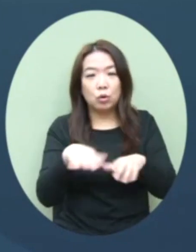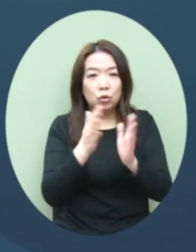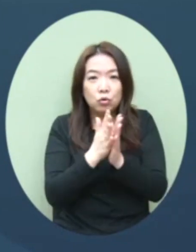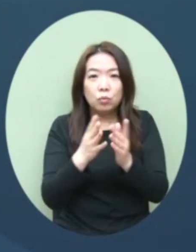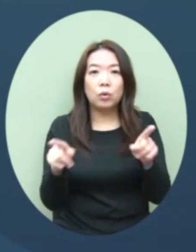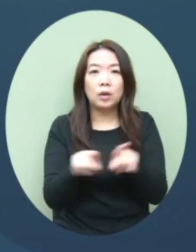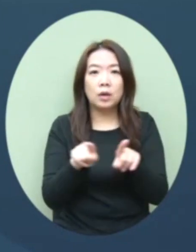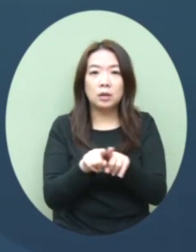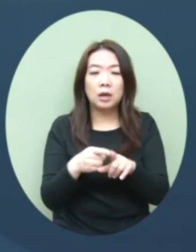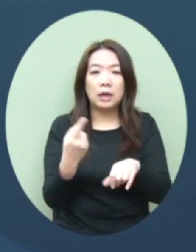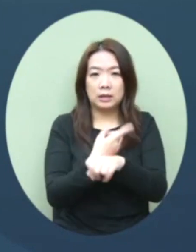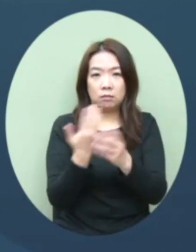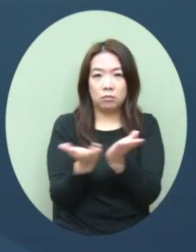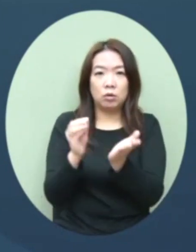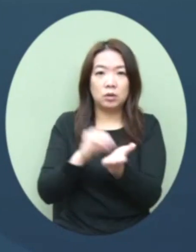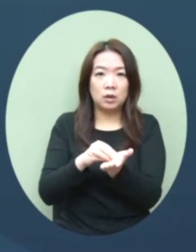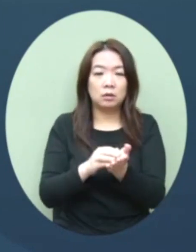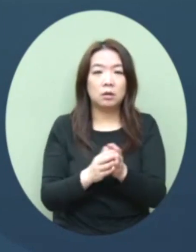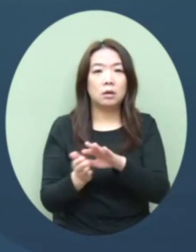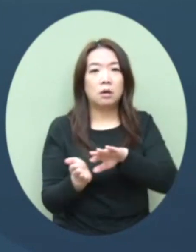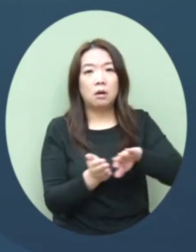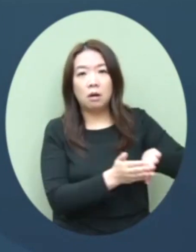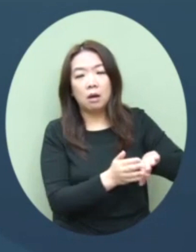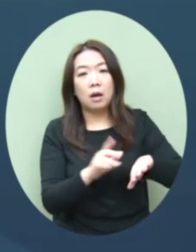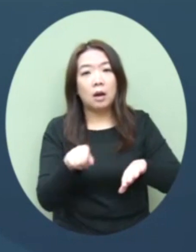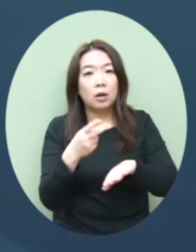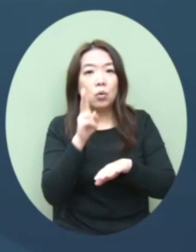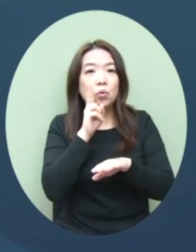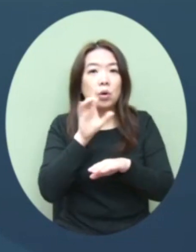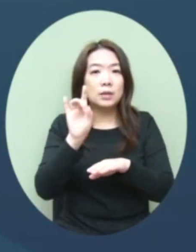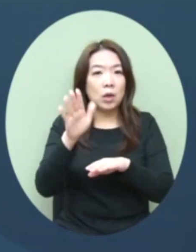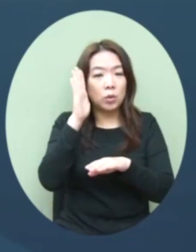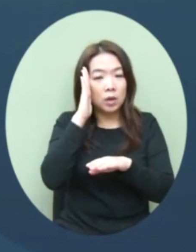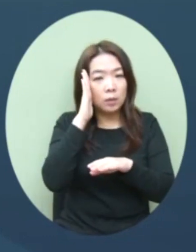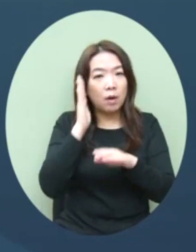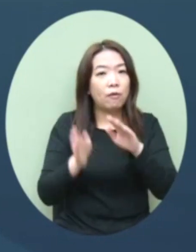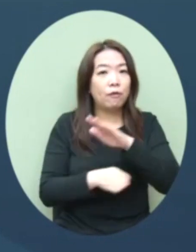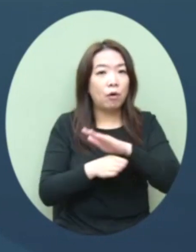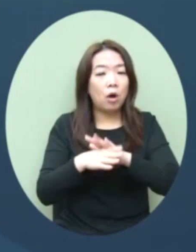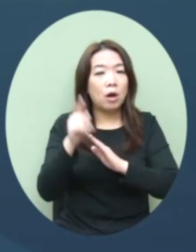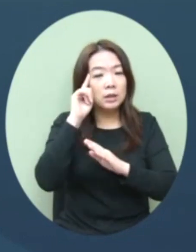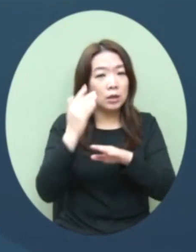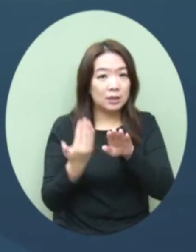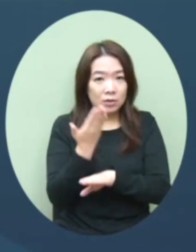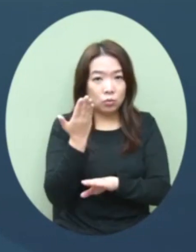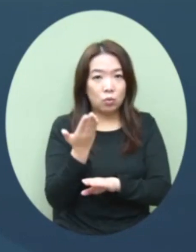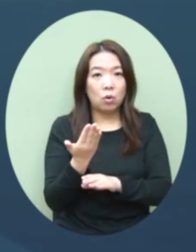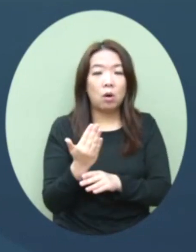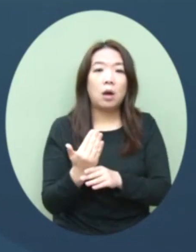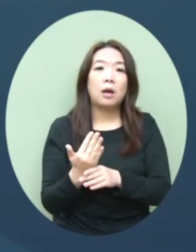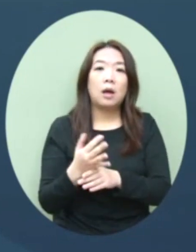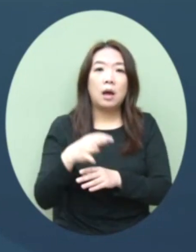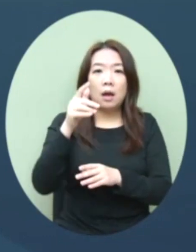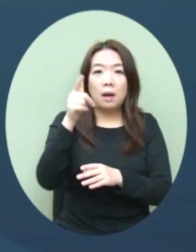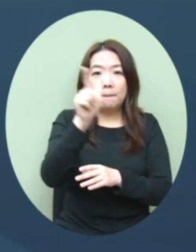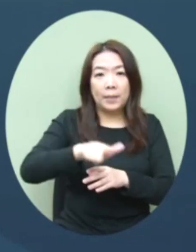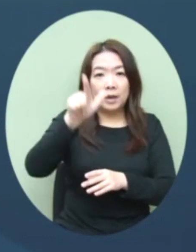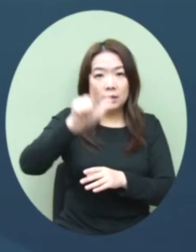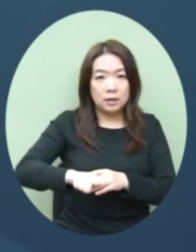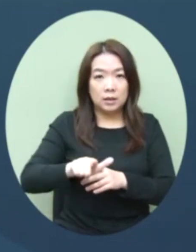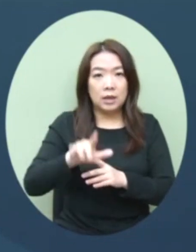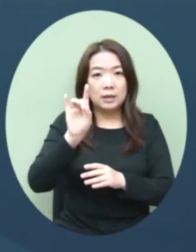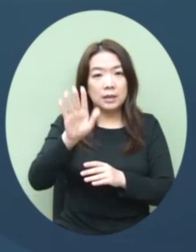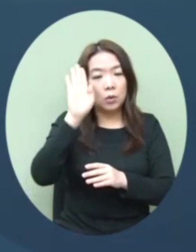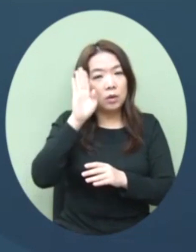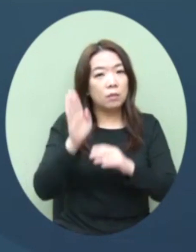hotel rooms we know there are over 80,000 hotel rooms in Hong Kong but not all of them are suitable we